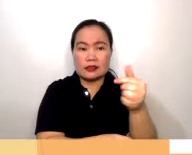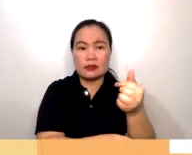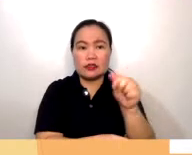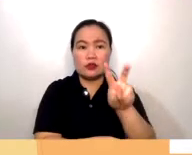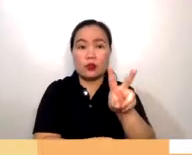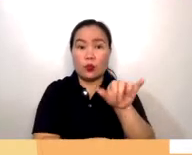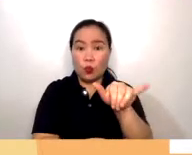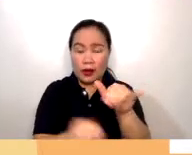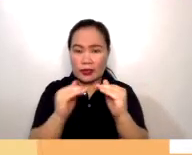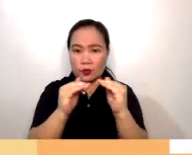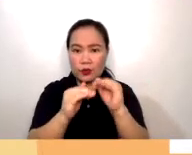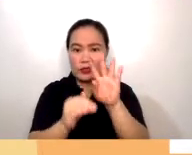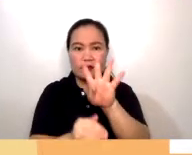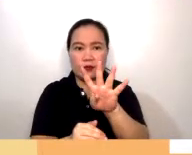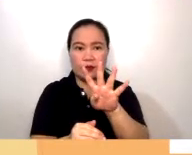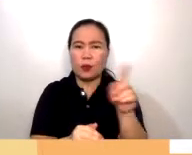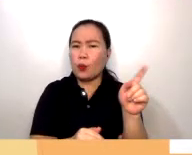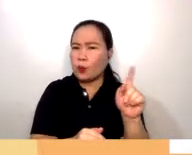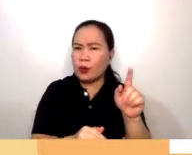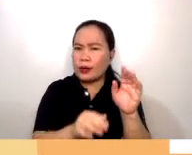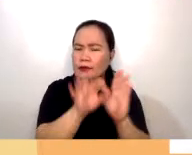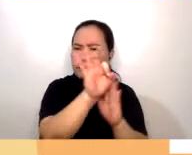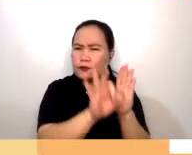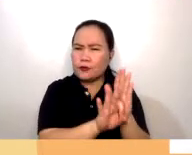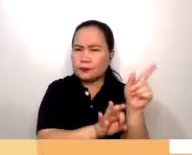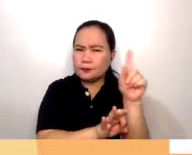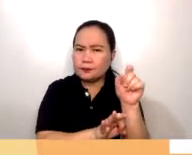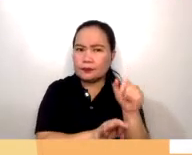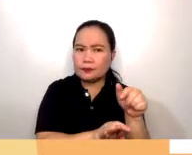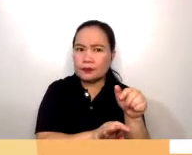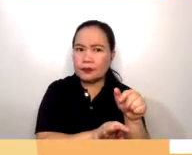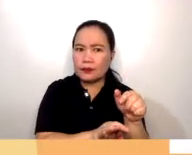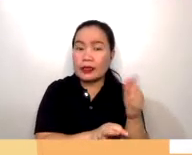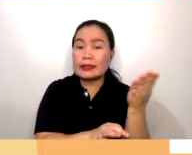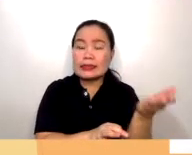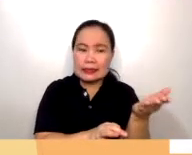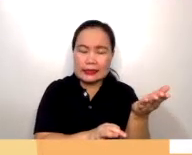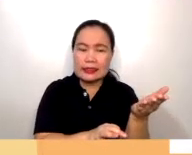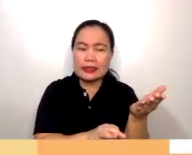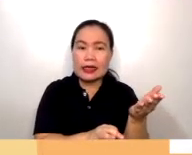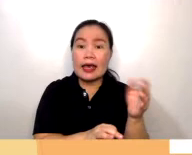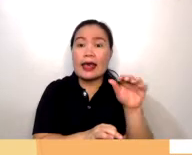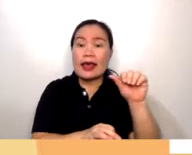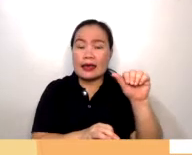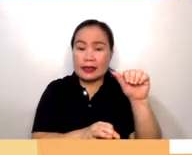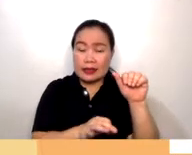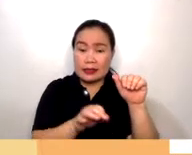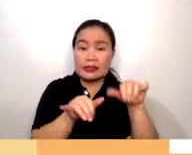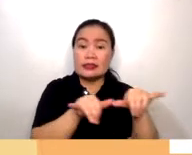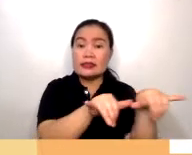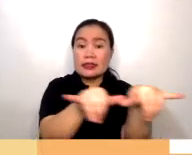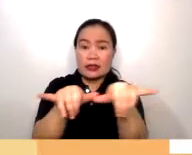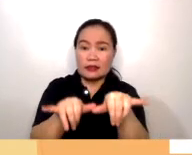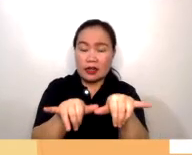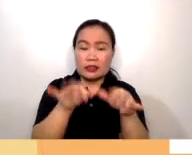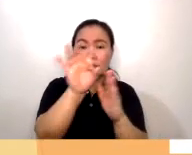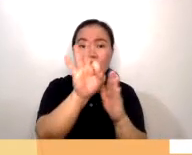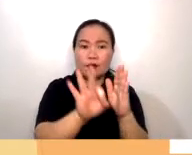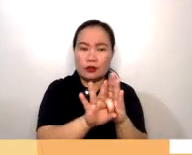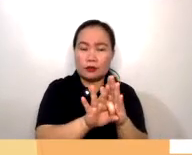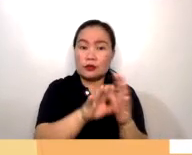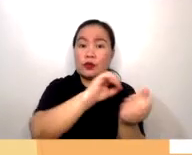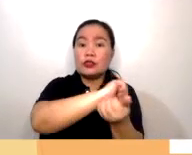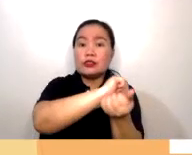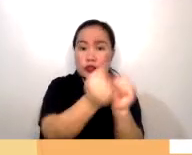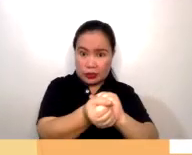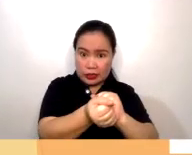So what form is this? So this is a standard form. Gagawin natin siyang